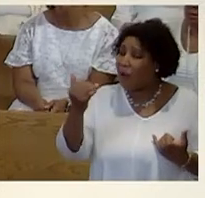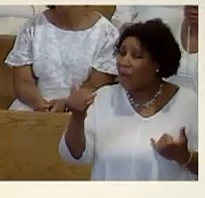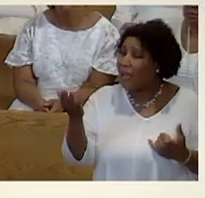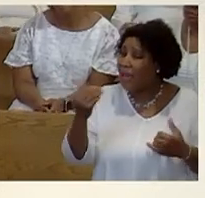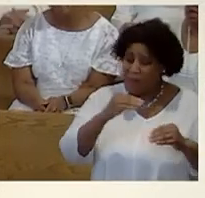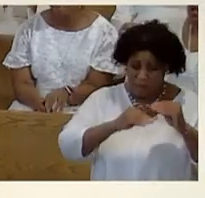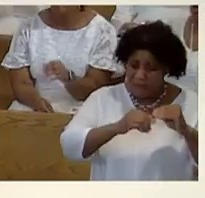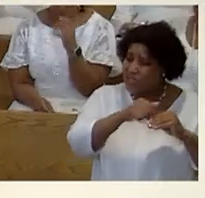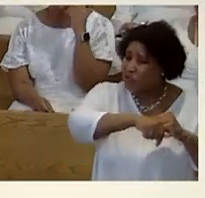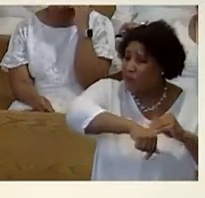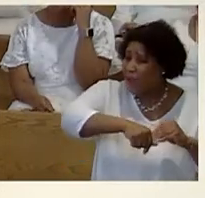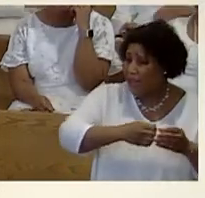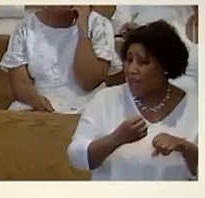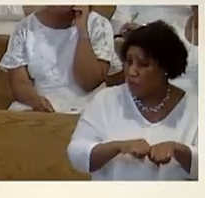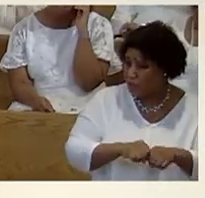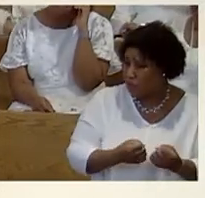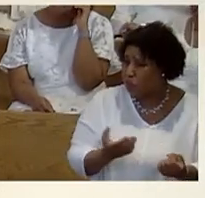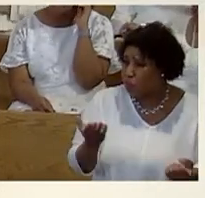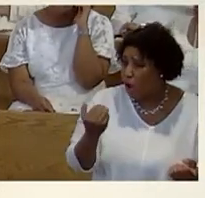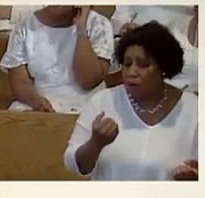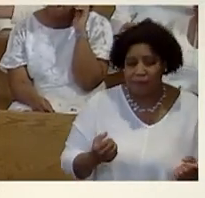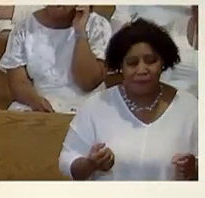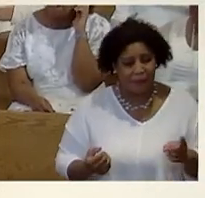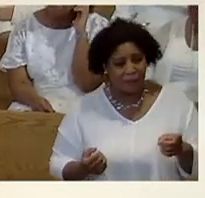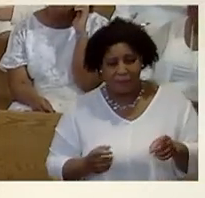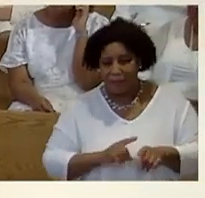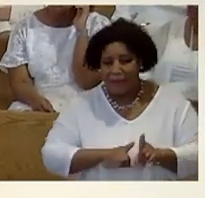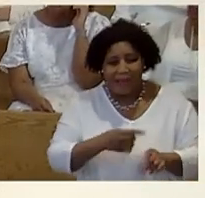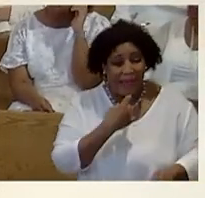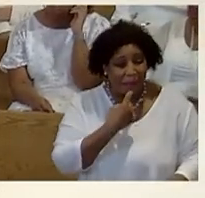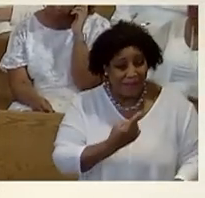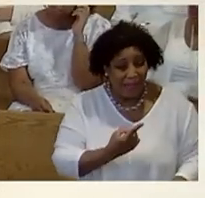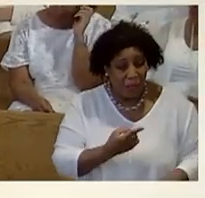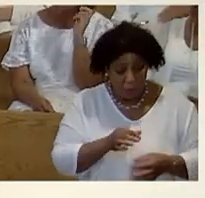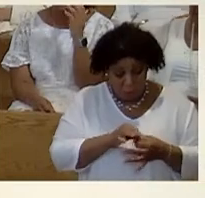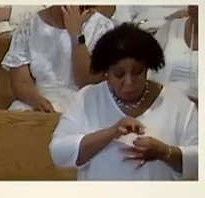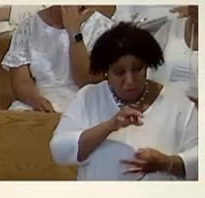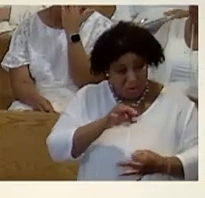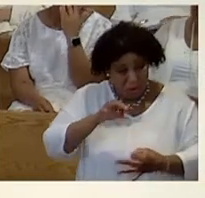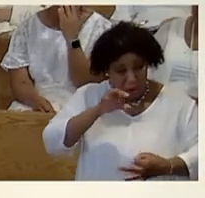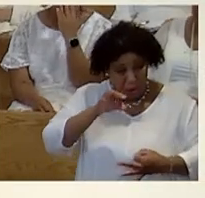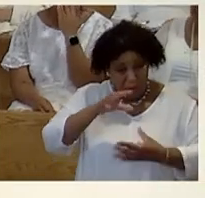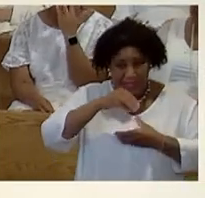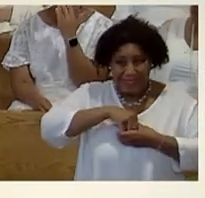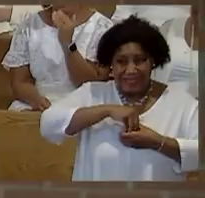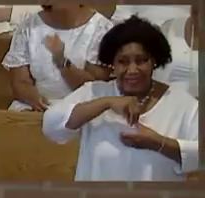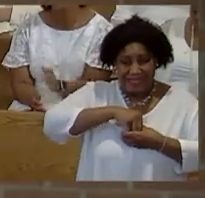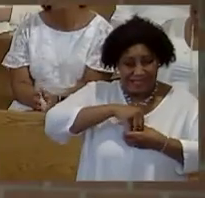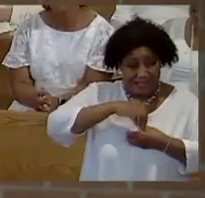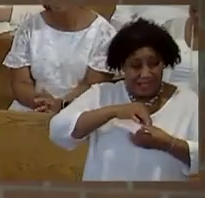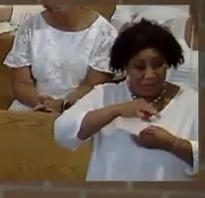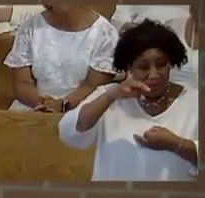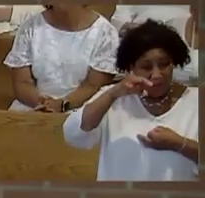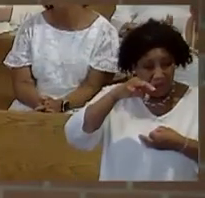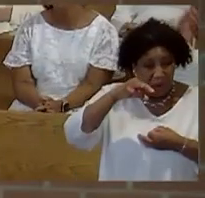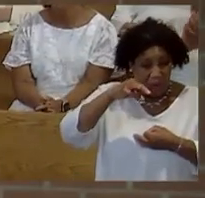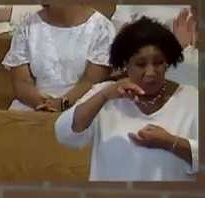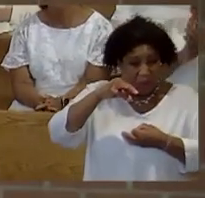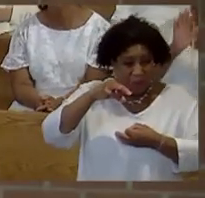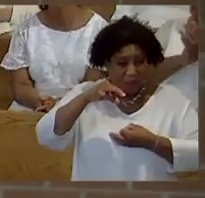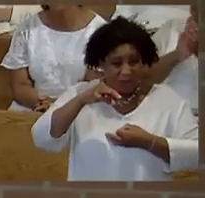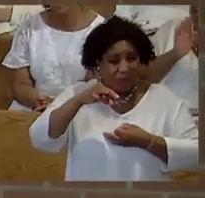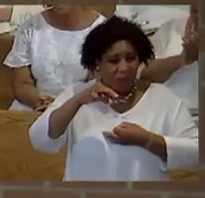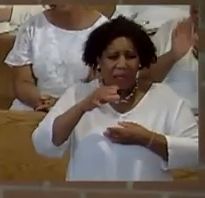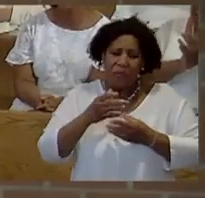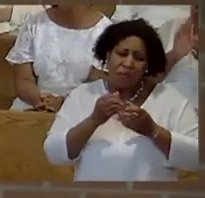even right now. See, but I want to tell you that the soul that you have on the inside is worth